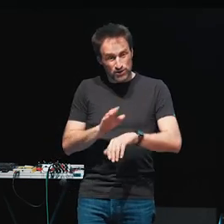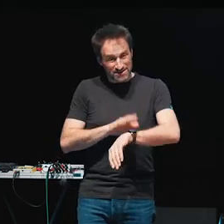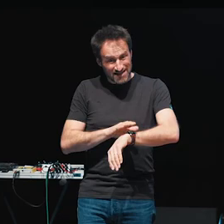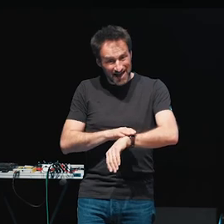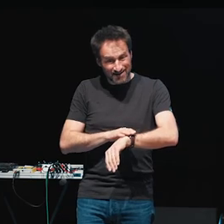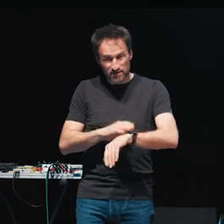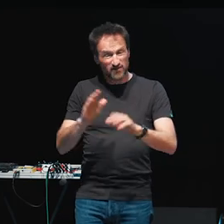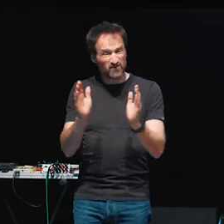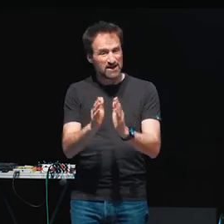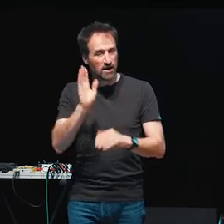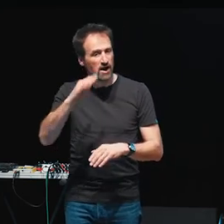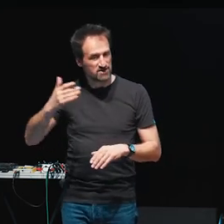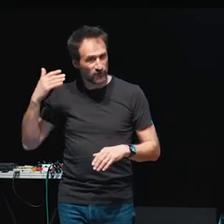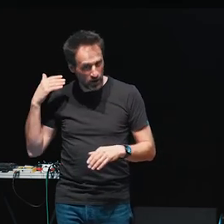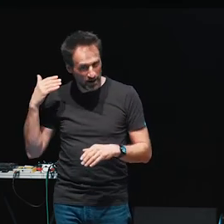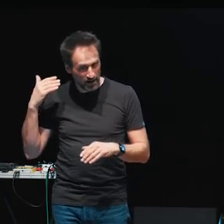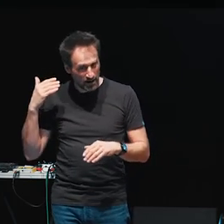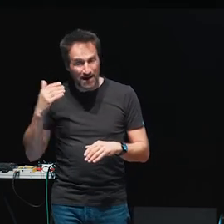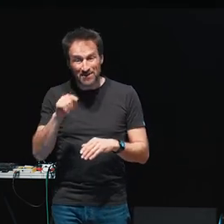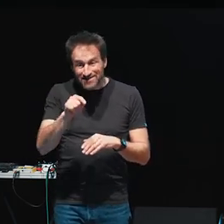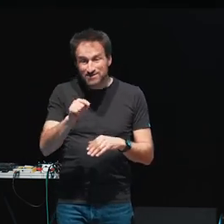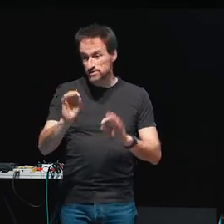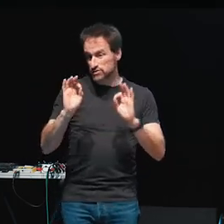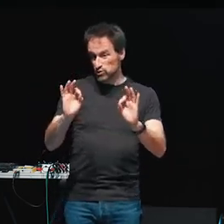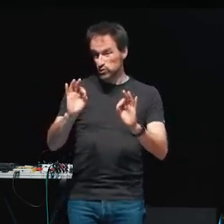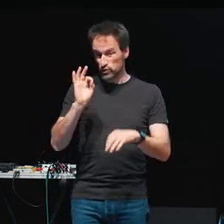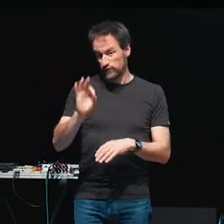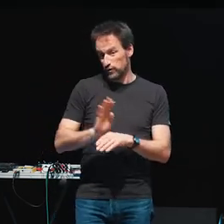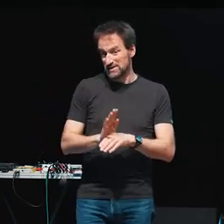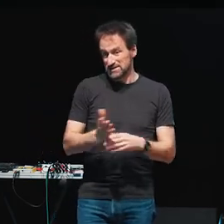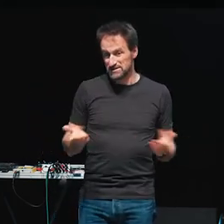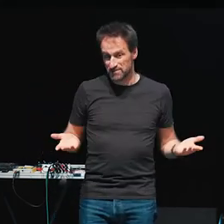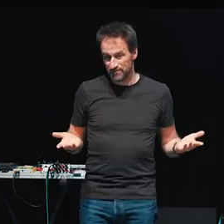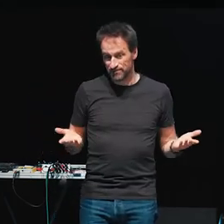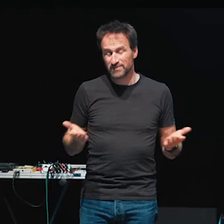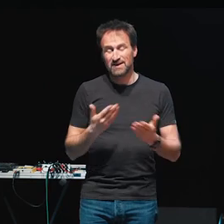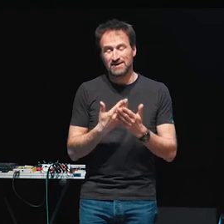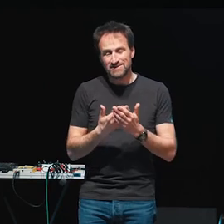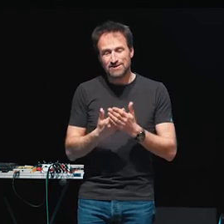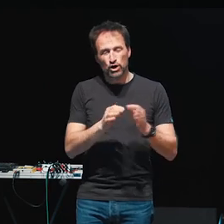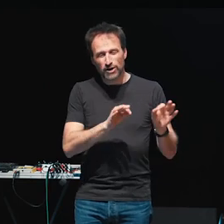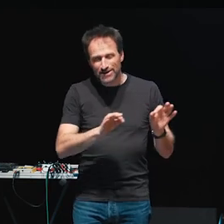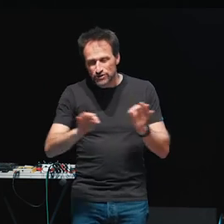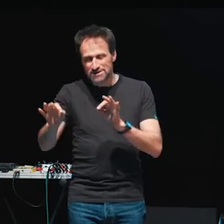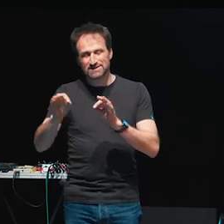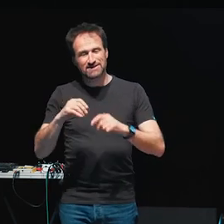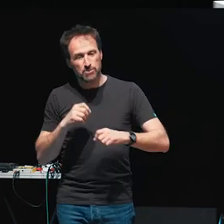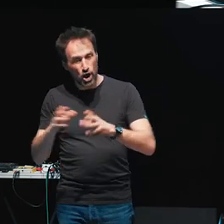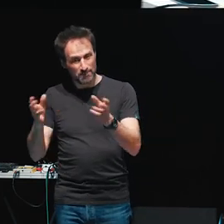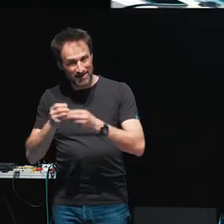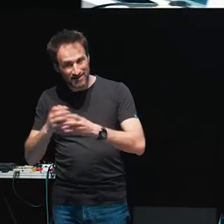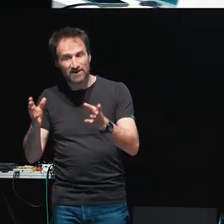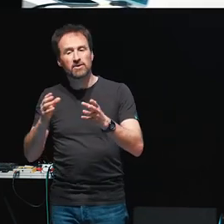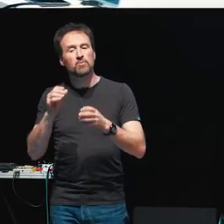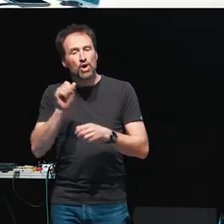before. And that's really good for businesses. So continuous deployment, the ability to deploy in chunks continuously,